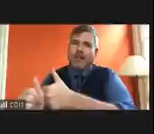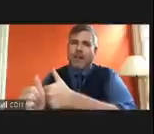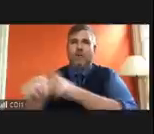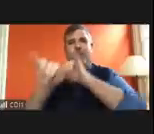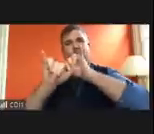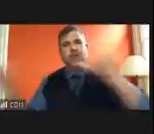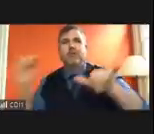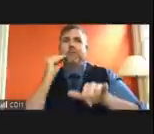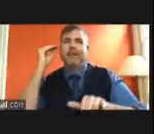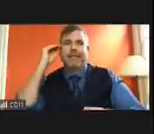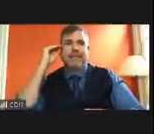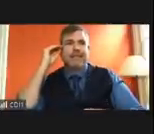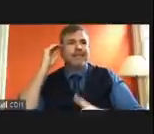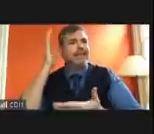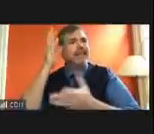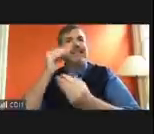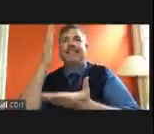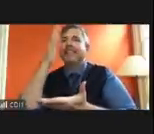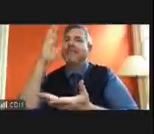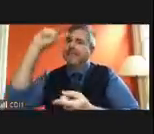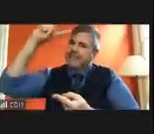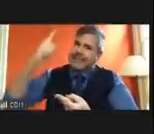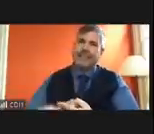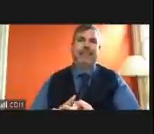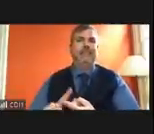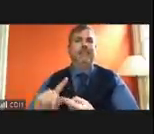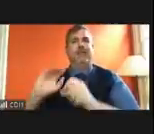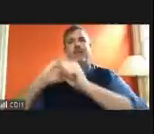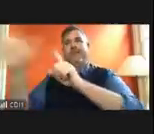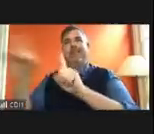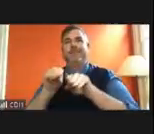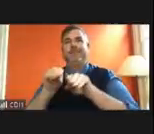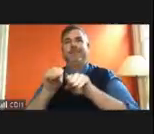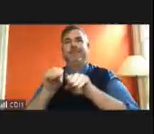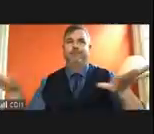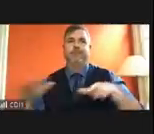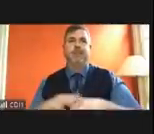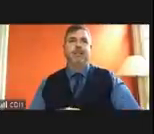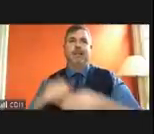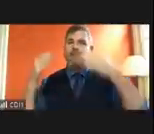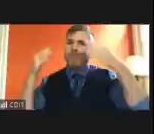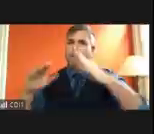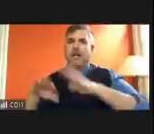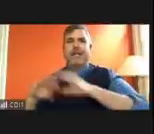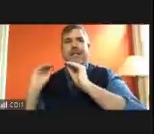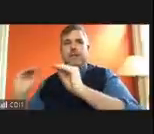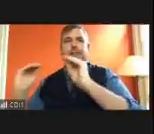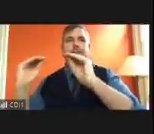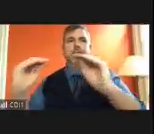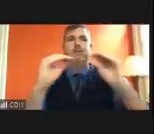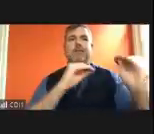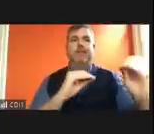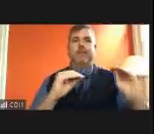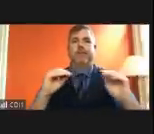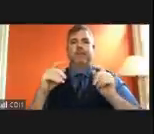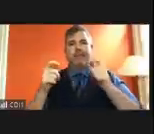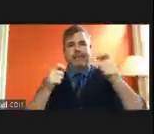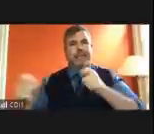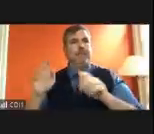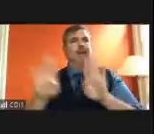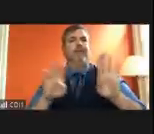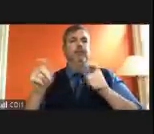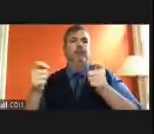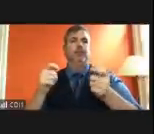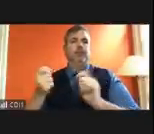community. So our focus will be education and behavior change in the interest of public health. We will really utilize